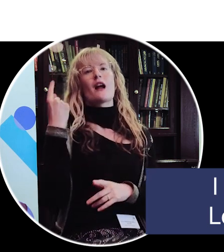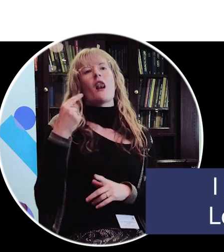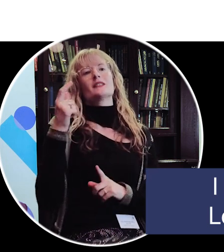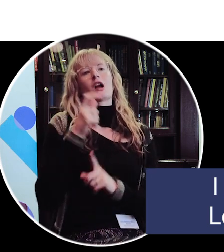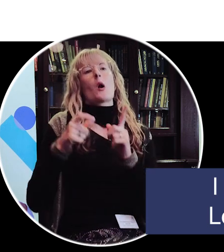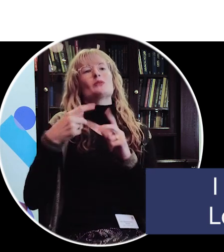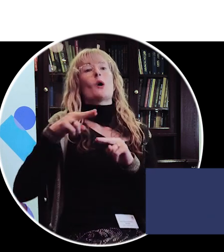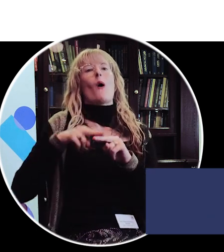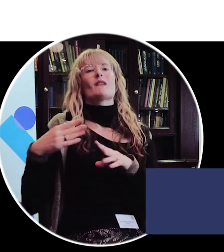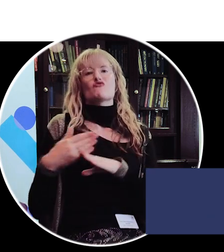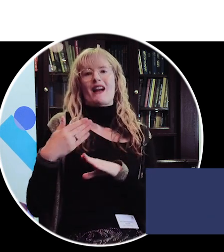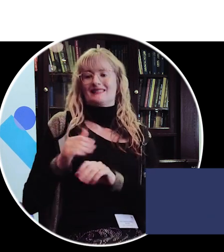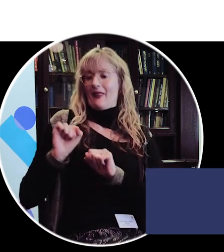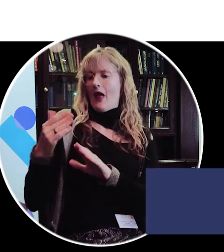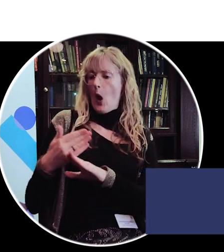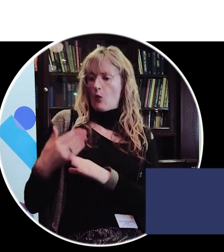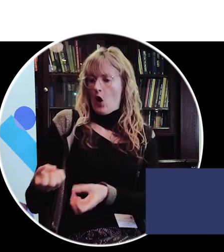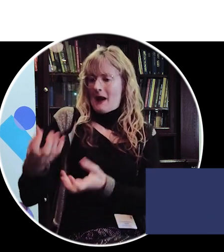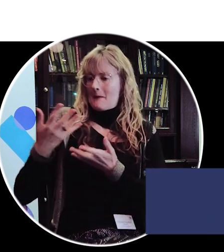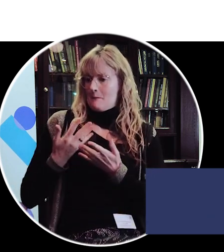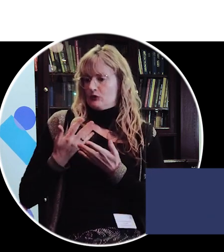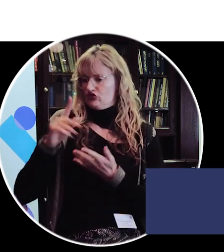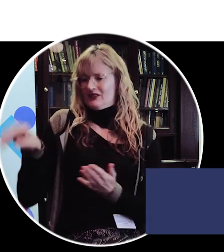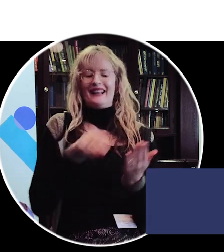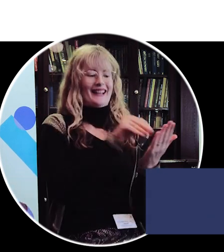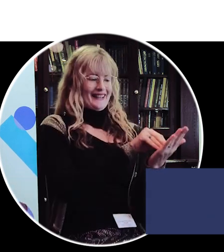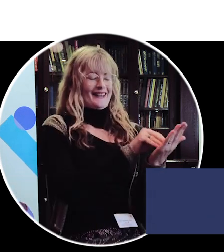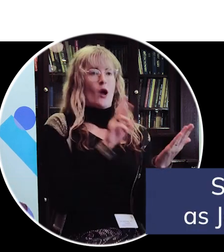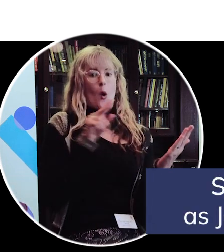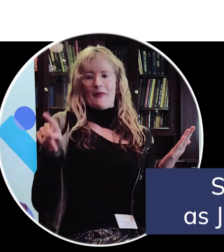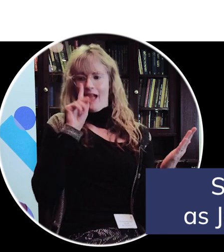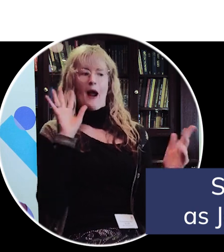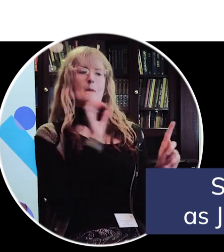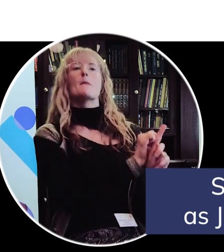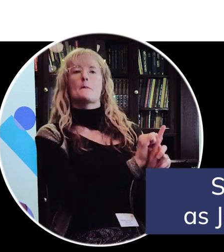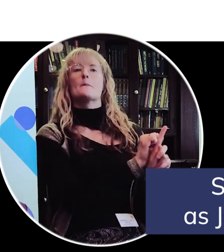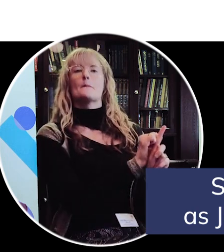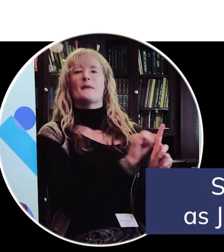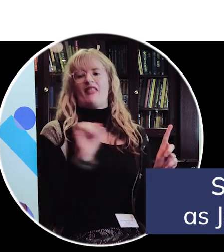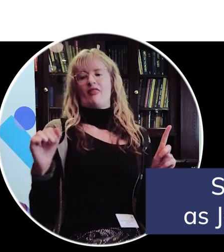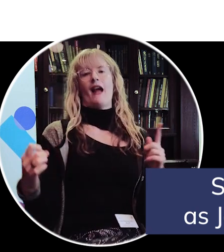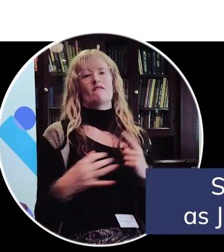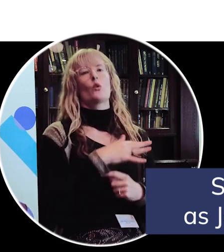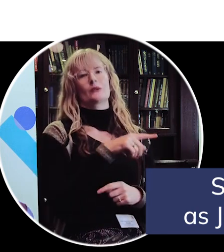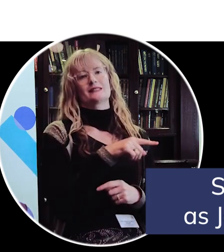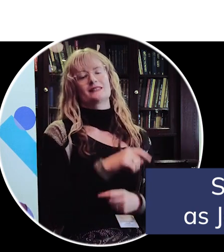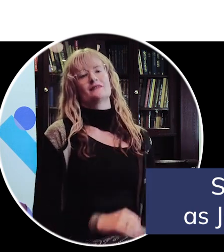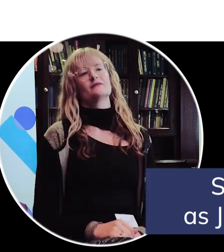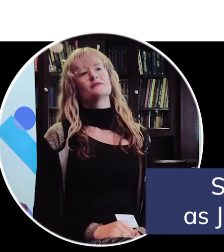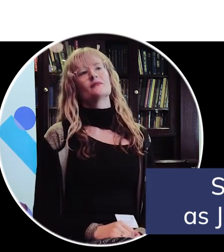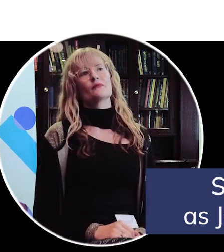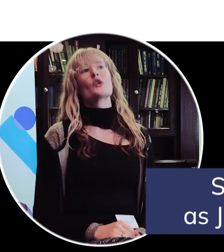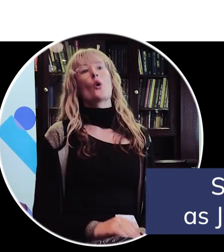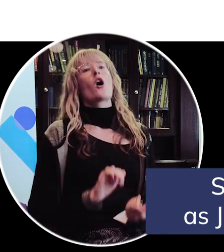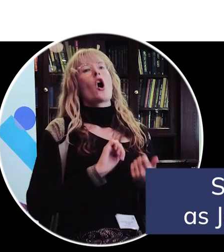to input into this, and I hope when they look at it they will see their influence in this. So it's very much evolving